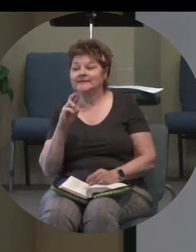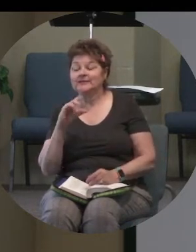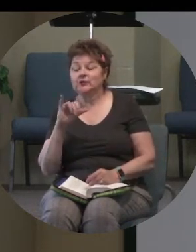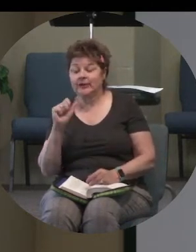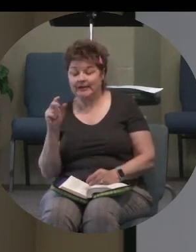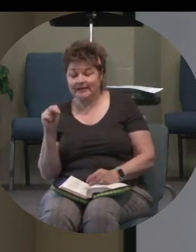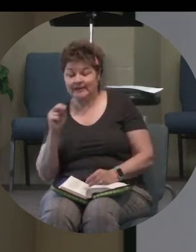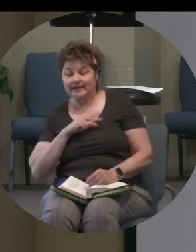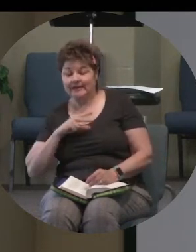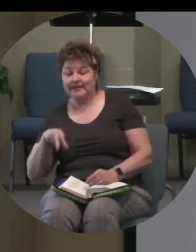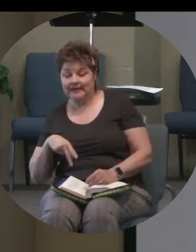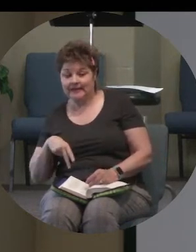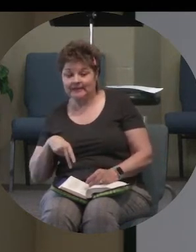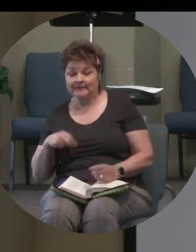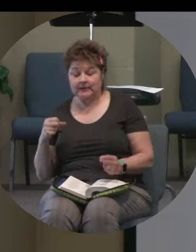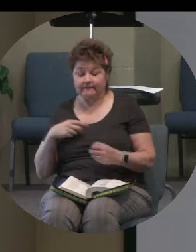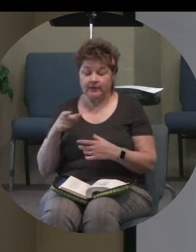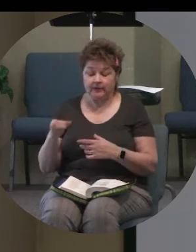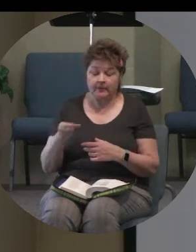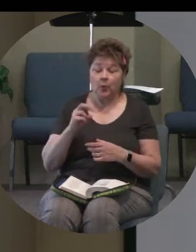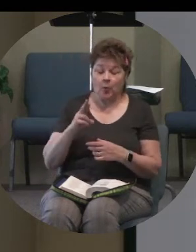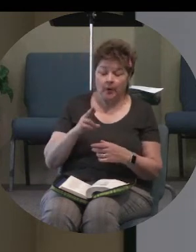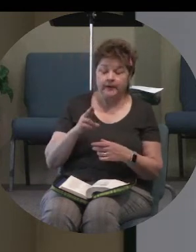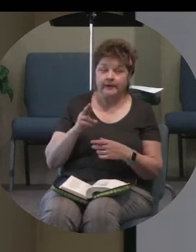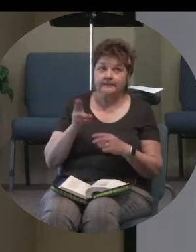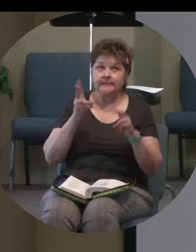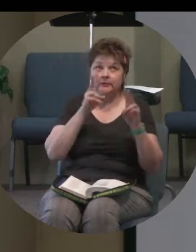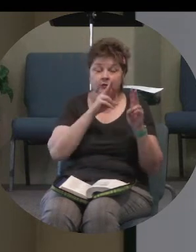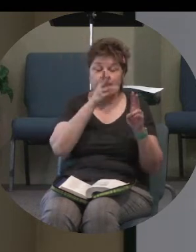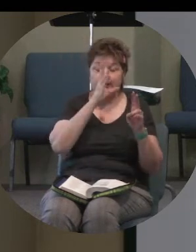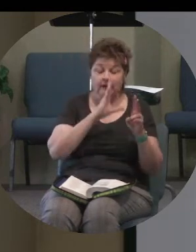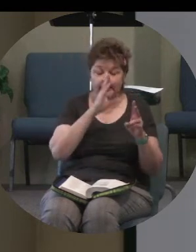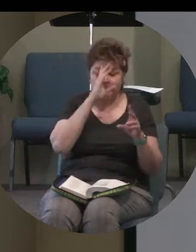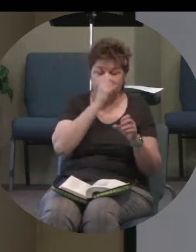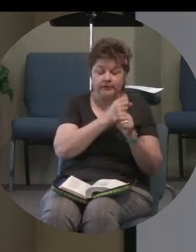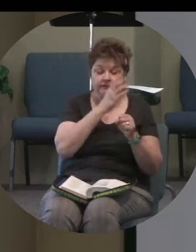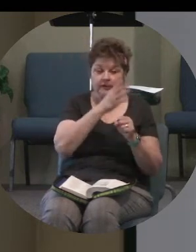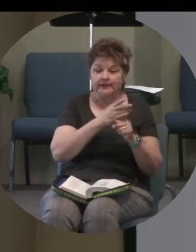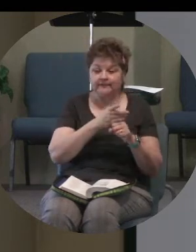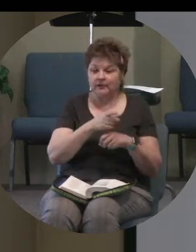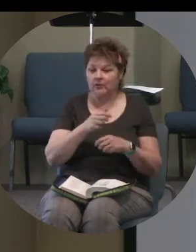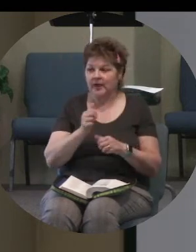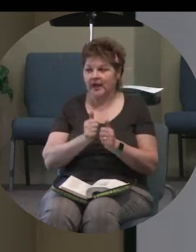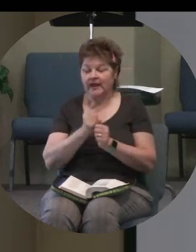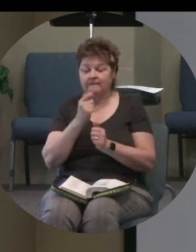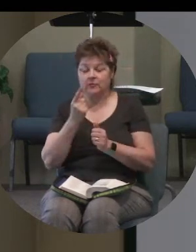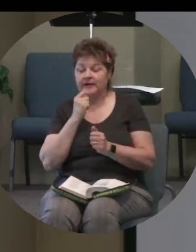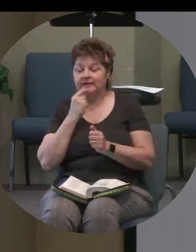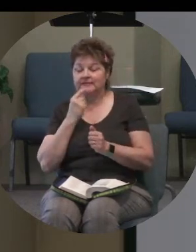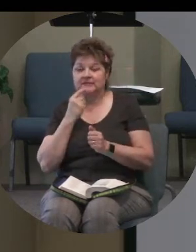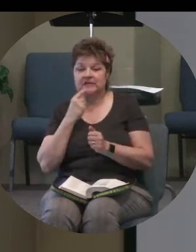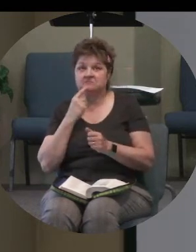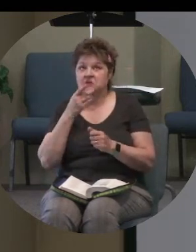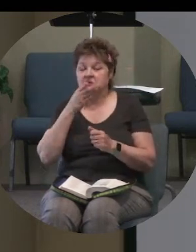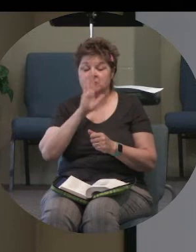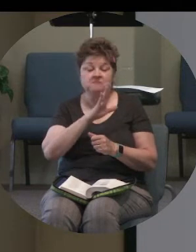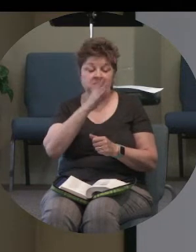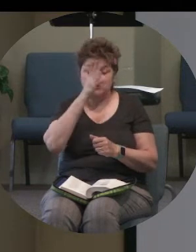still trust God, even though the world is telling him, God can't do it. We've already laid waste to everyone else around